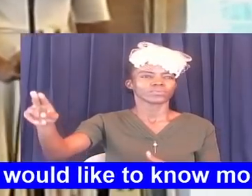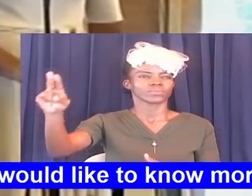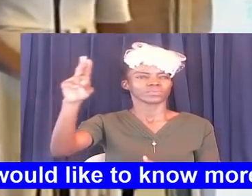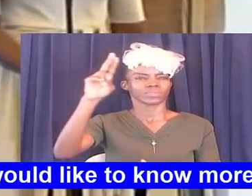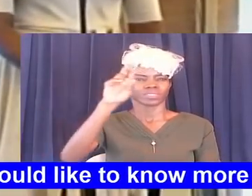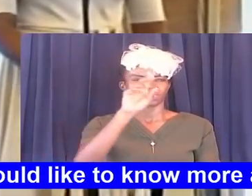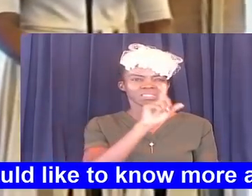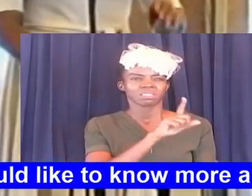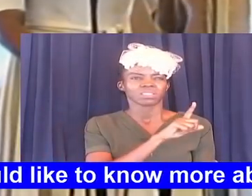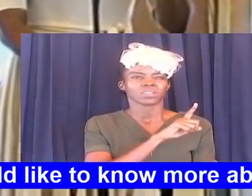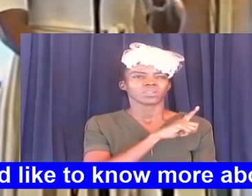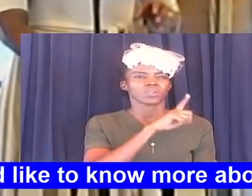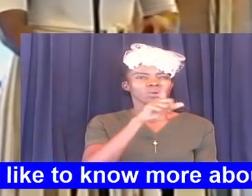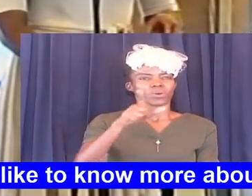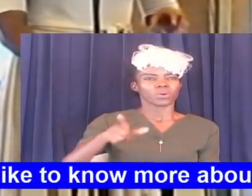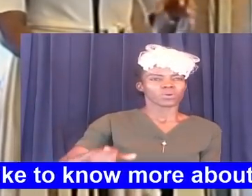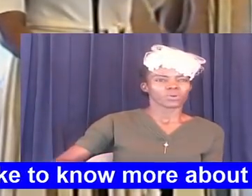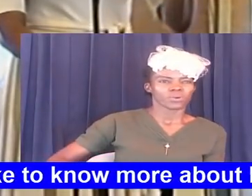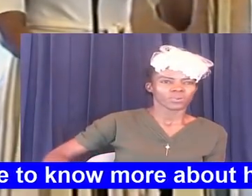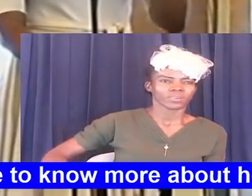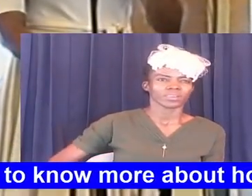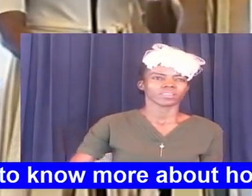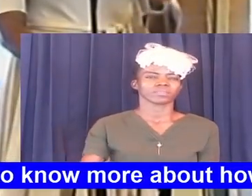as he desires for us to walk.